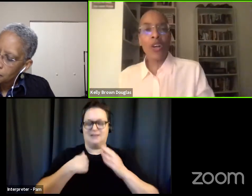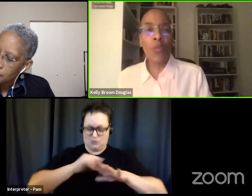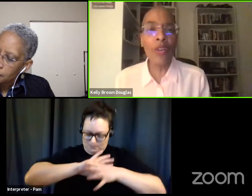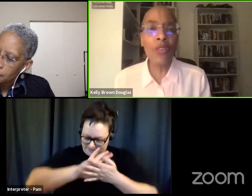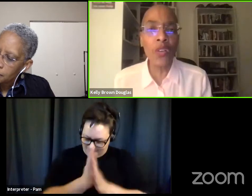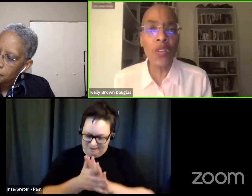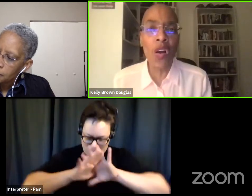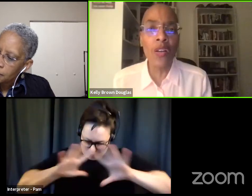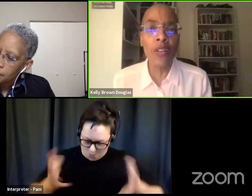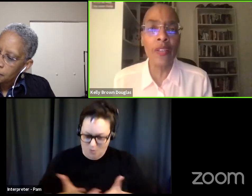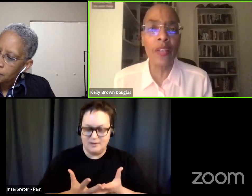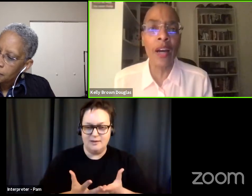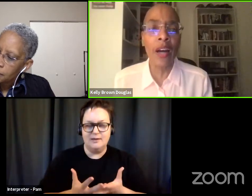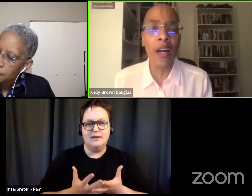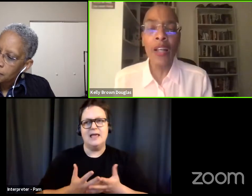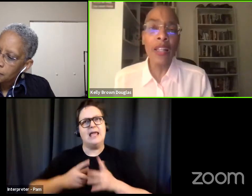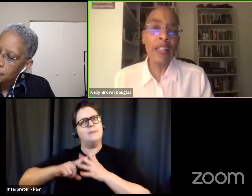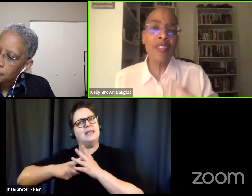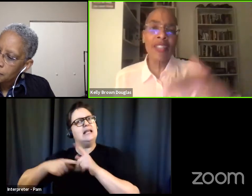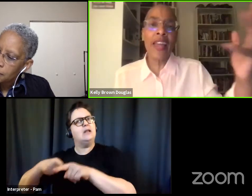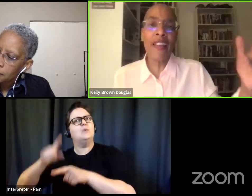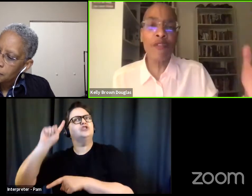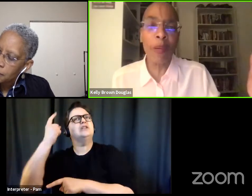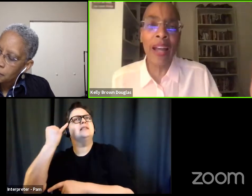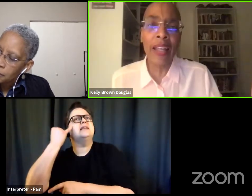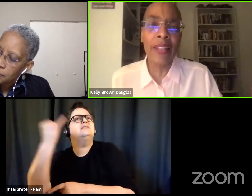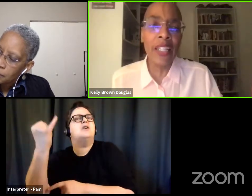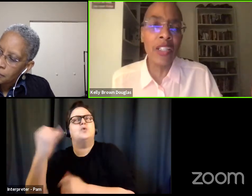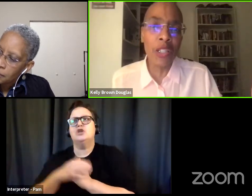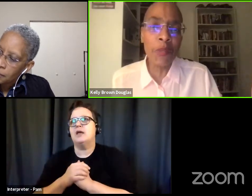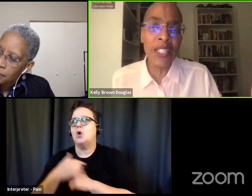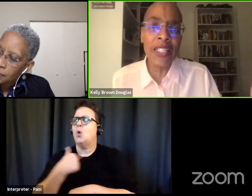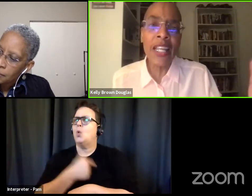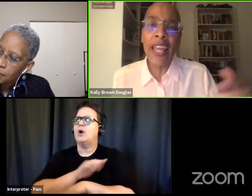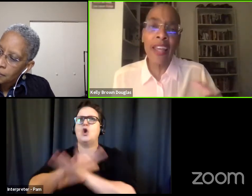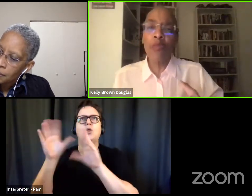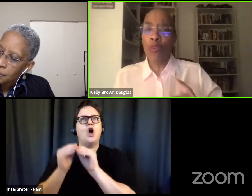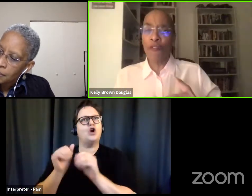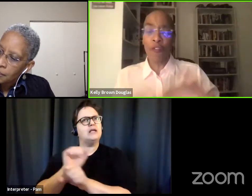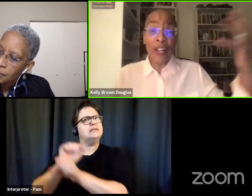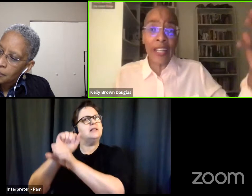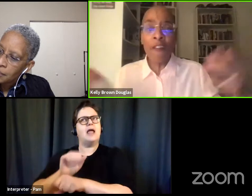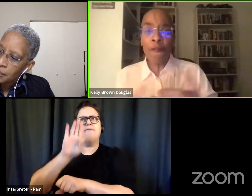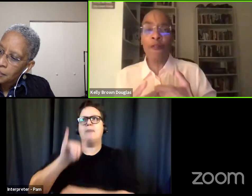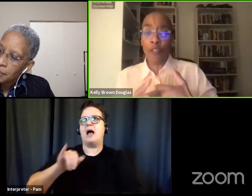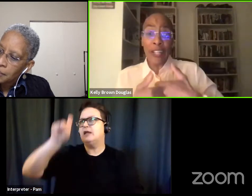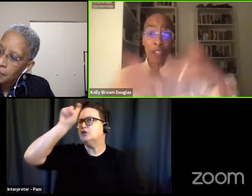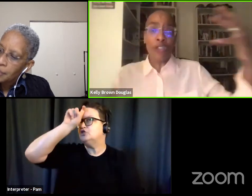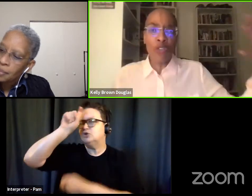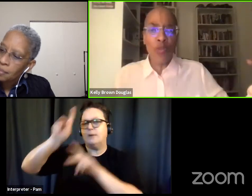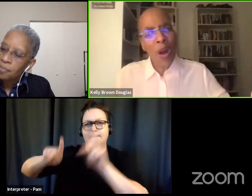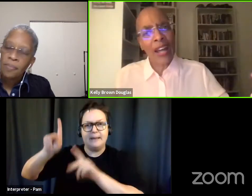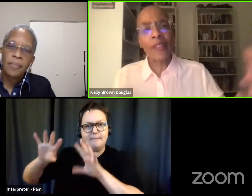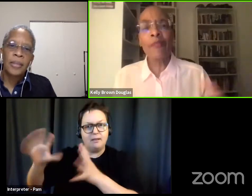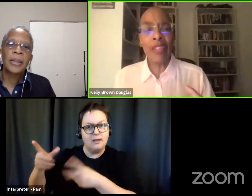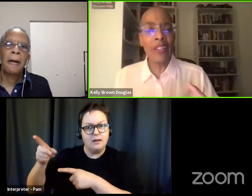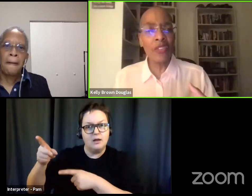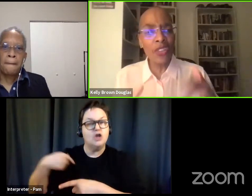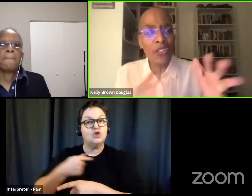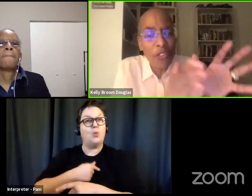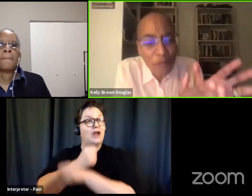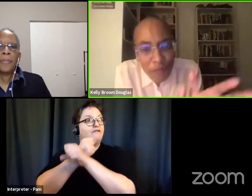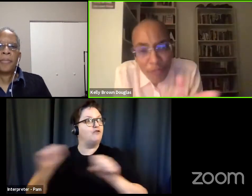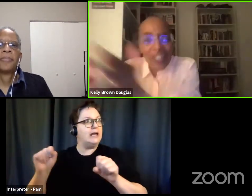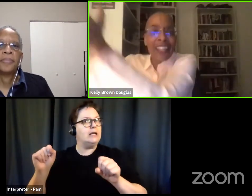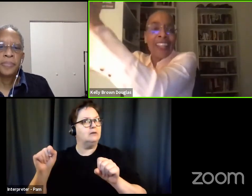oh, we're no longer enslaved by the Egyptians, and we're free to do what? And